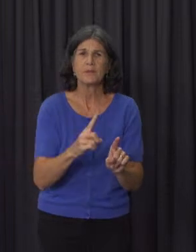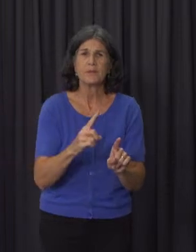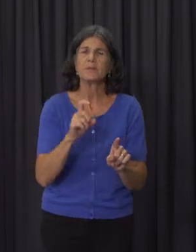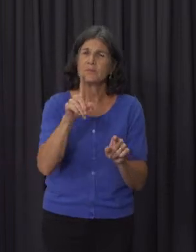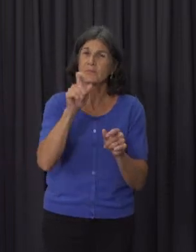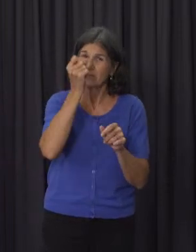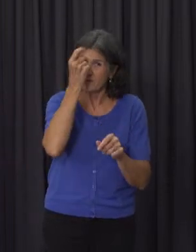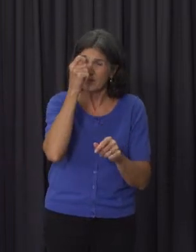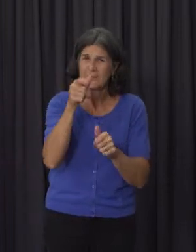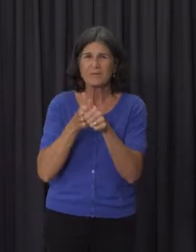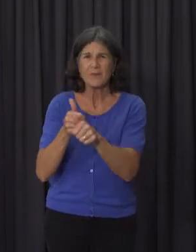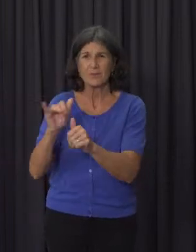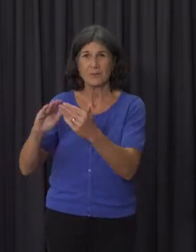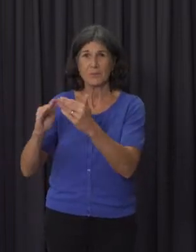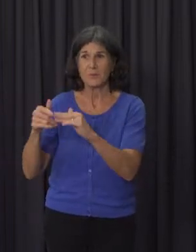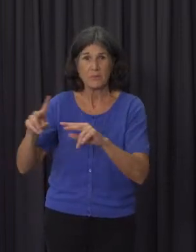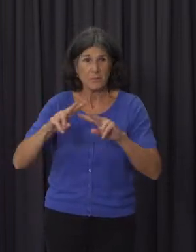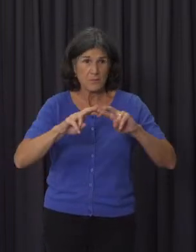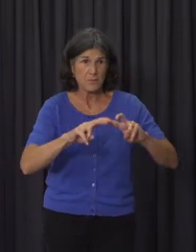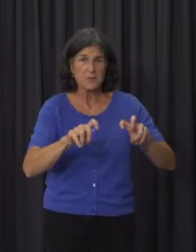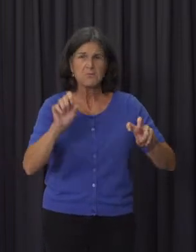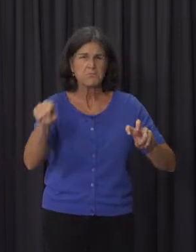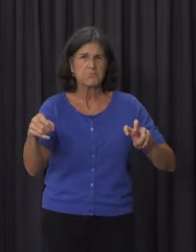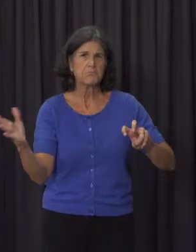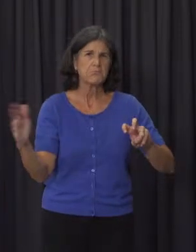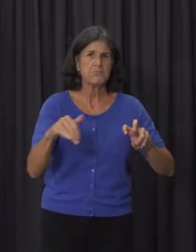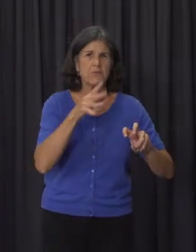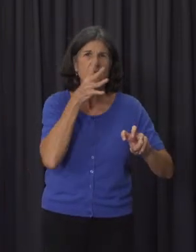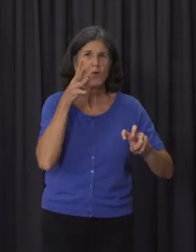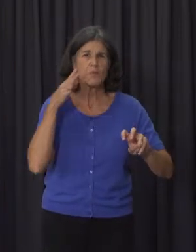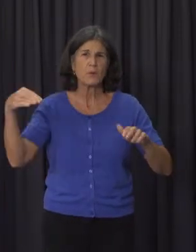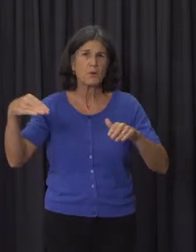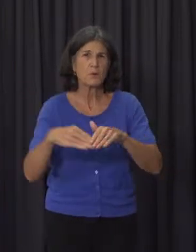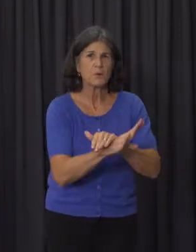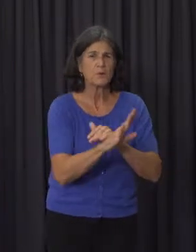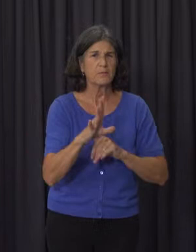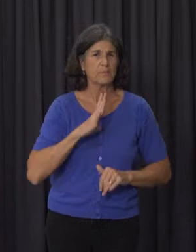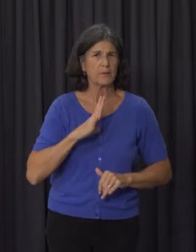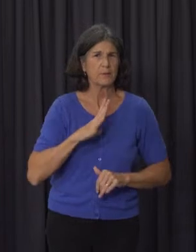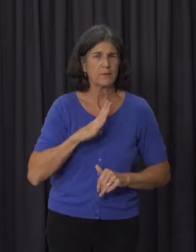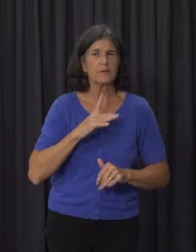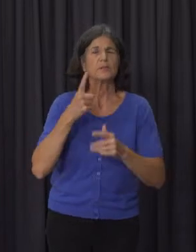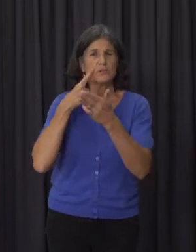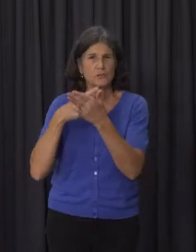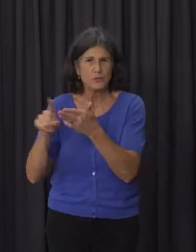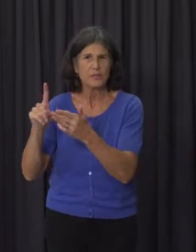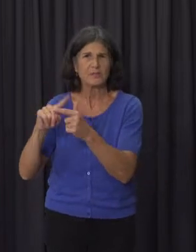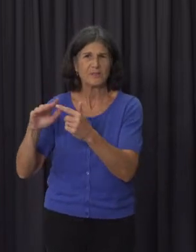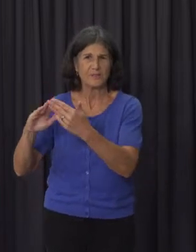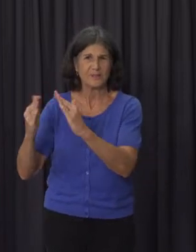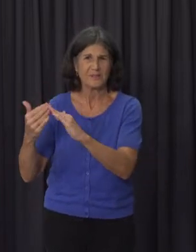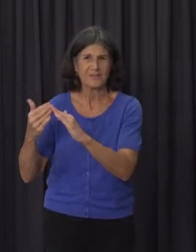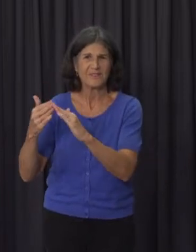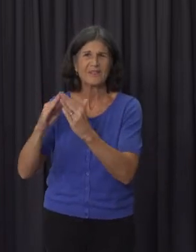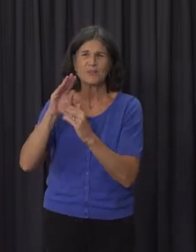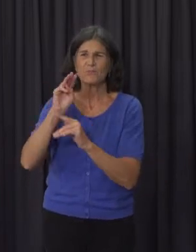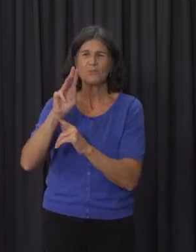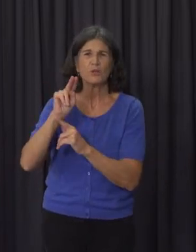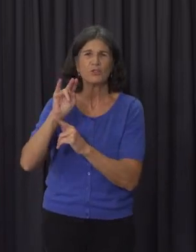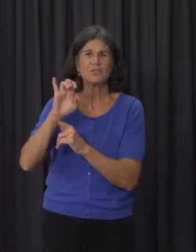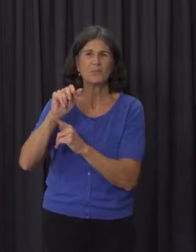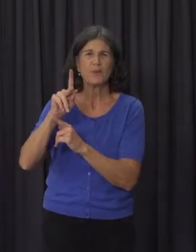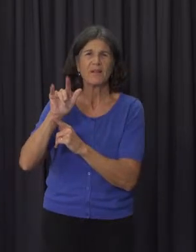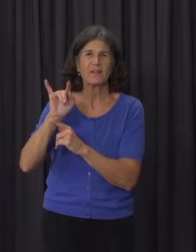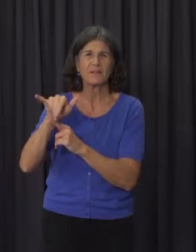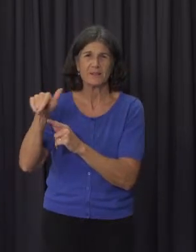local municipality before attempting to re-enter any evacuated area to check on their livestock. If you need help, there are